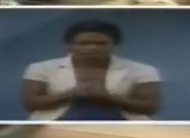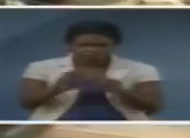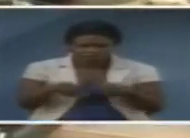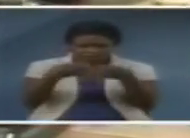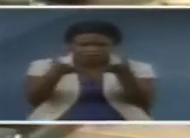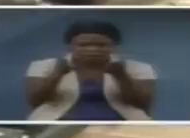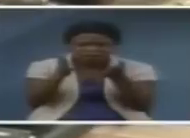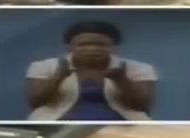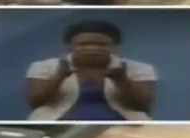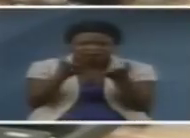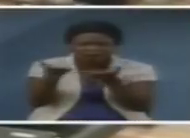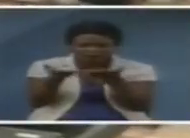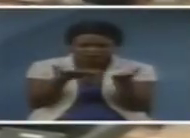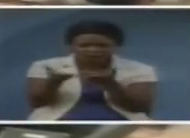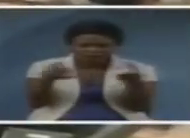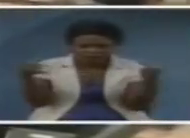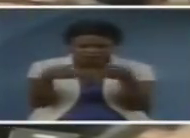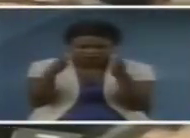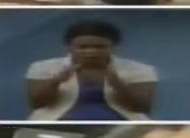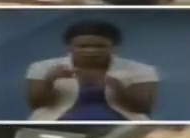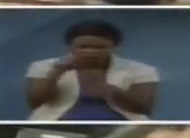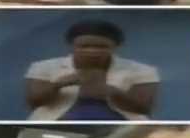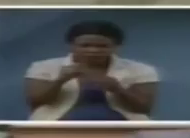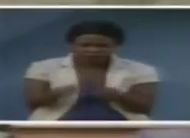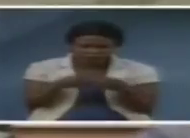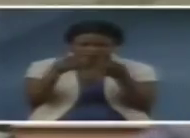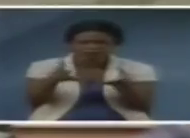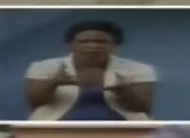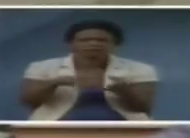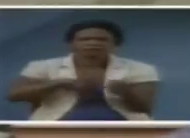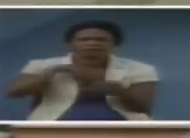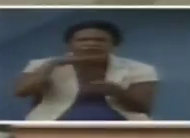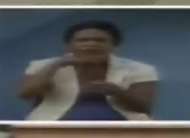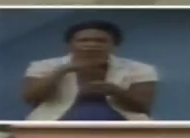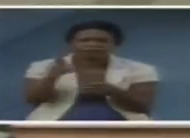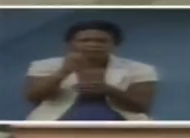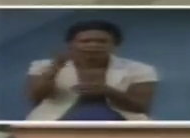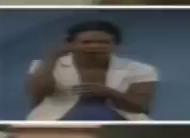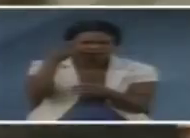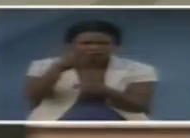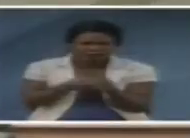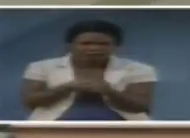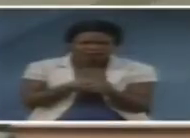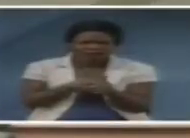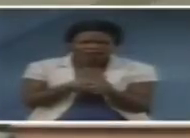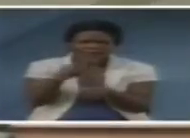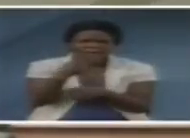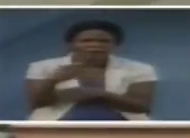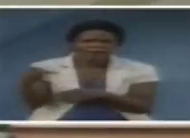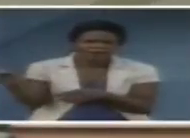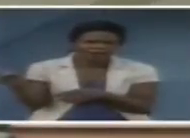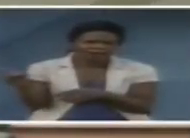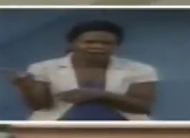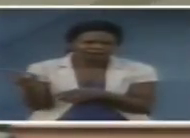Mr. Speaker, to deliver services, councils need to raise substantial revenues from